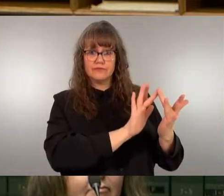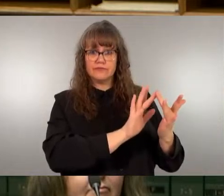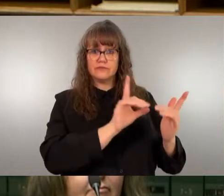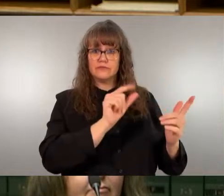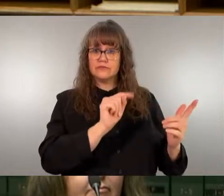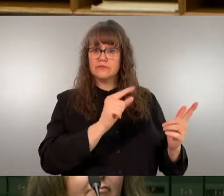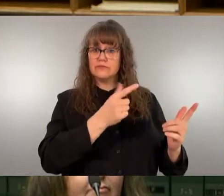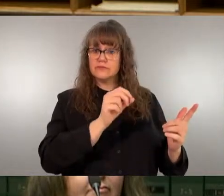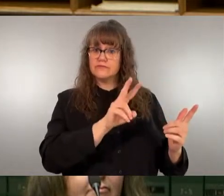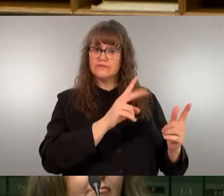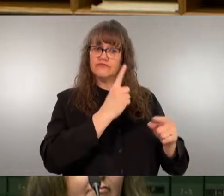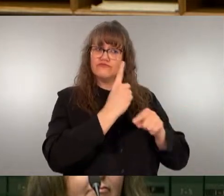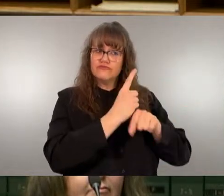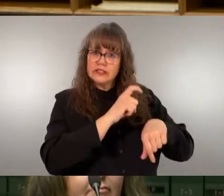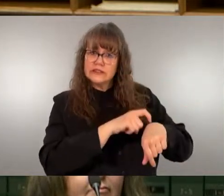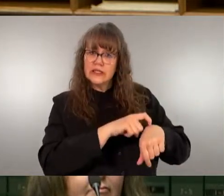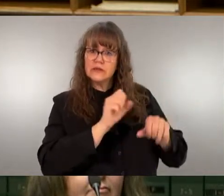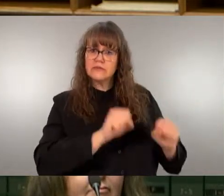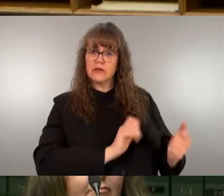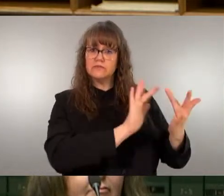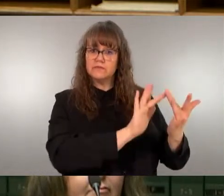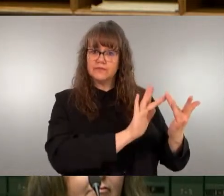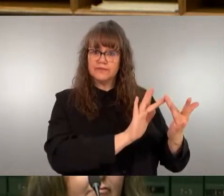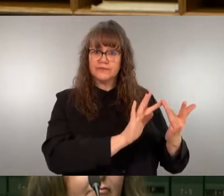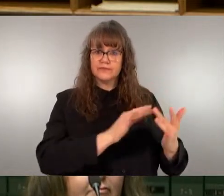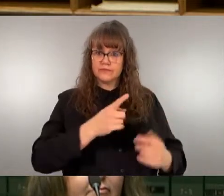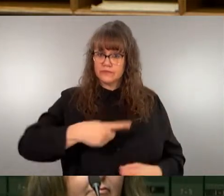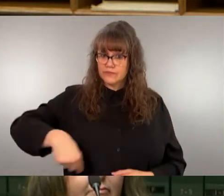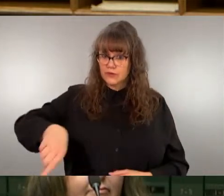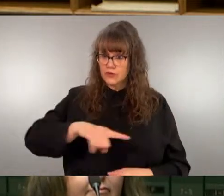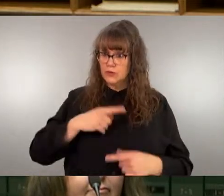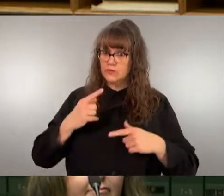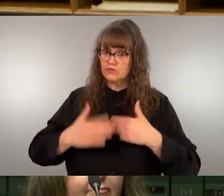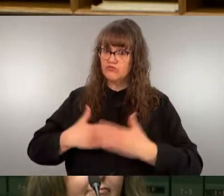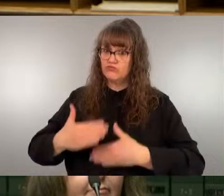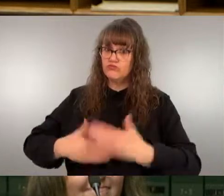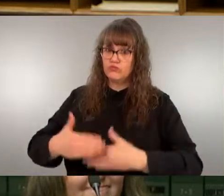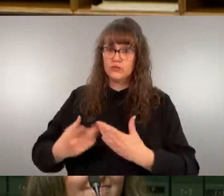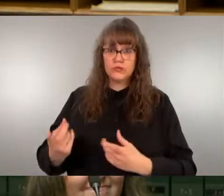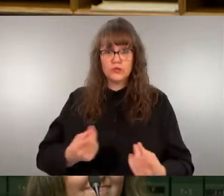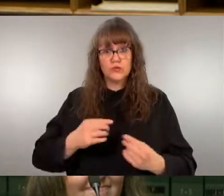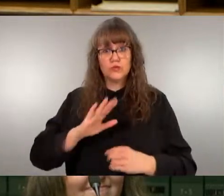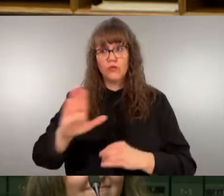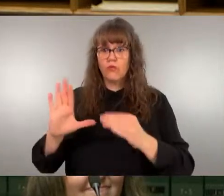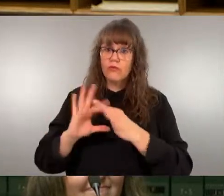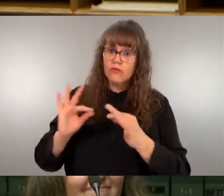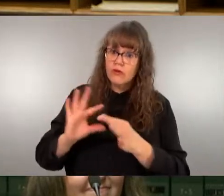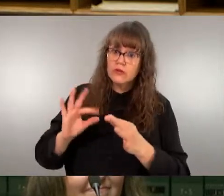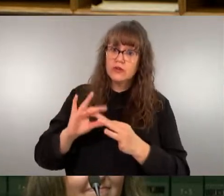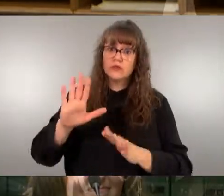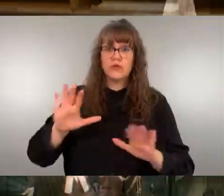as your words and actions, will constantly receive from her the most favorable construction.